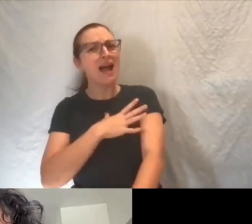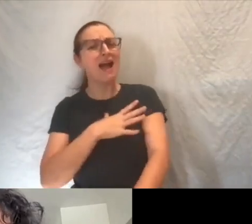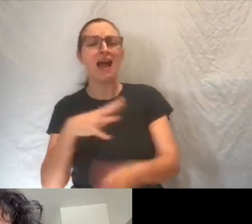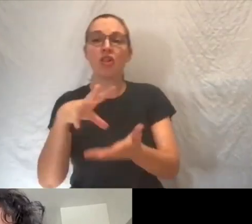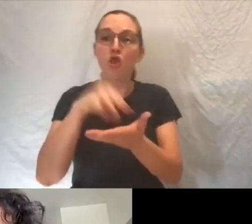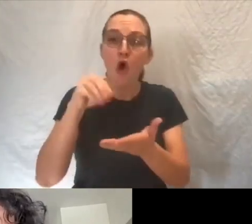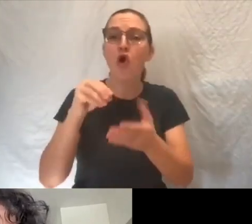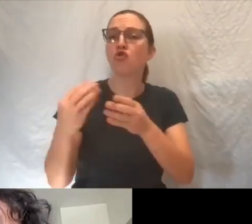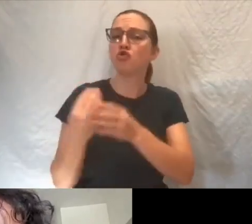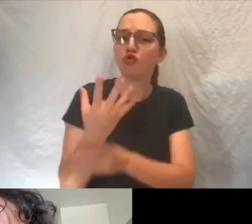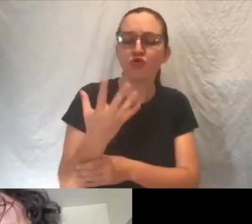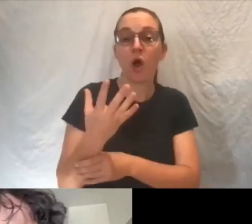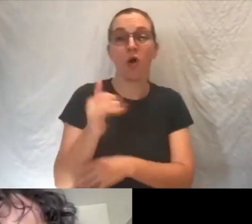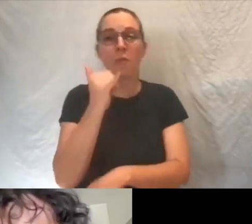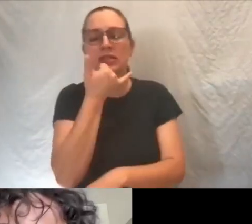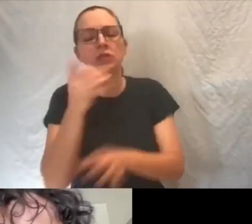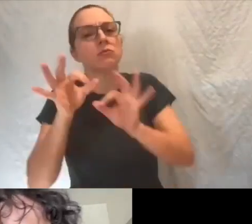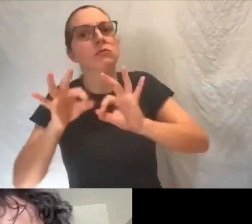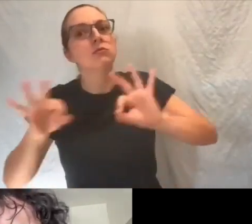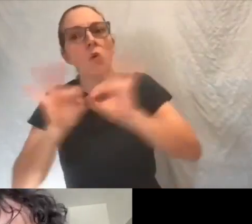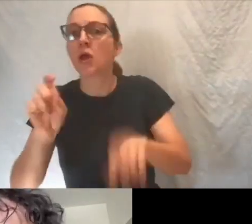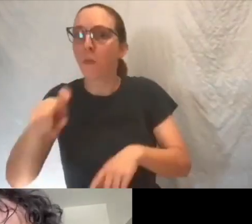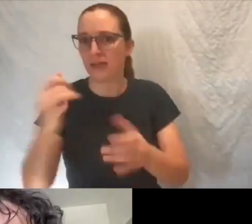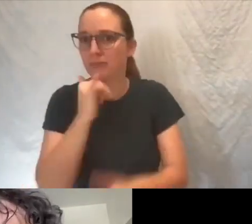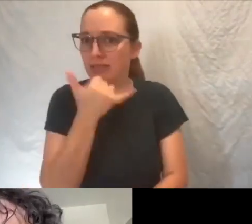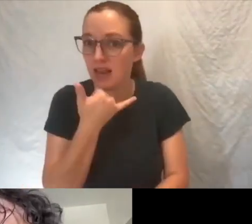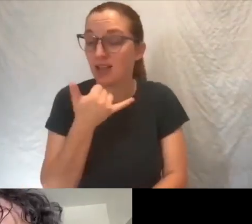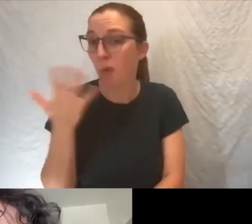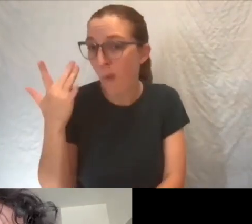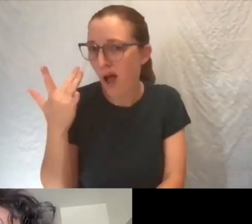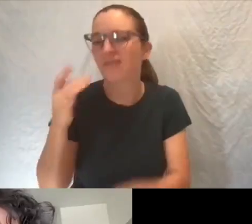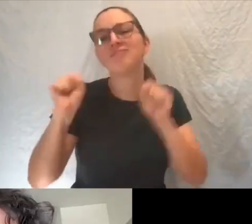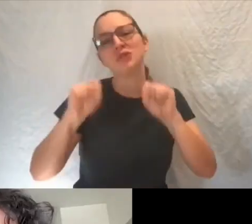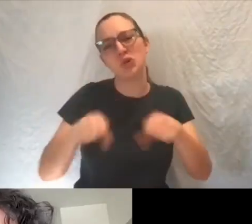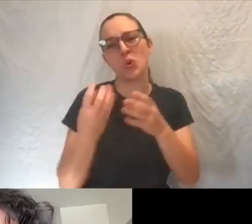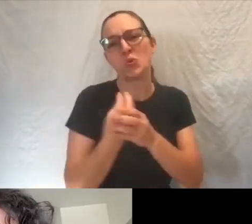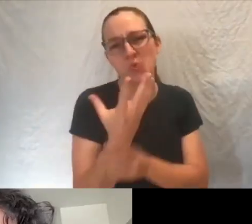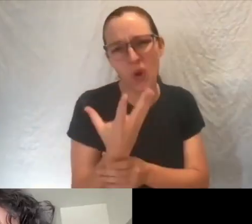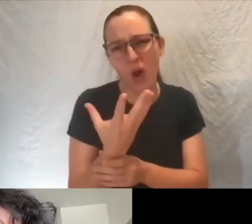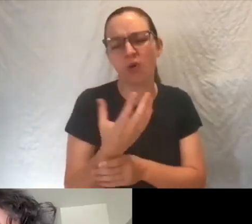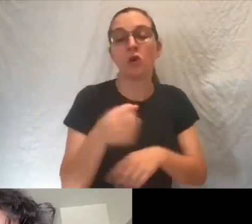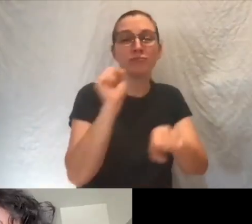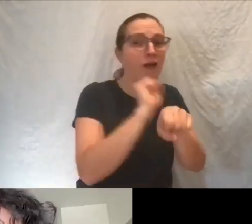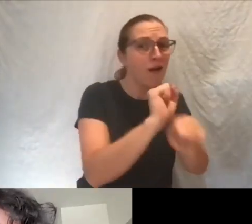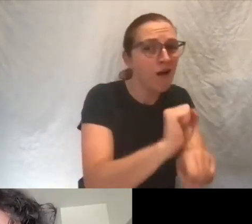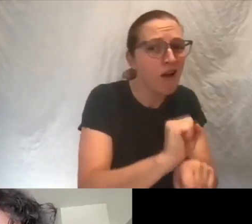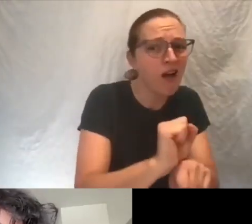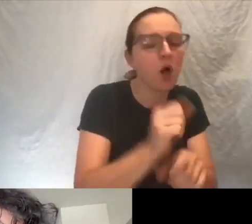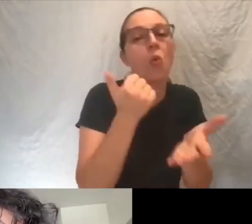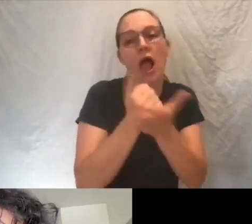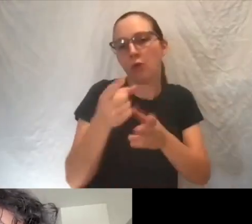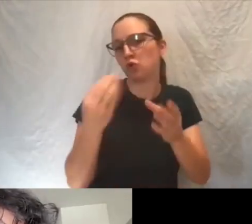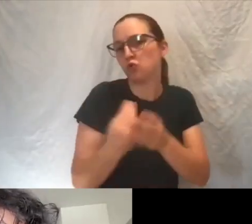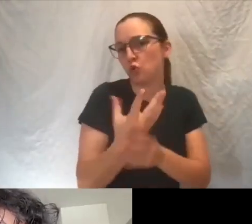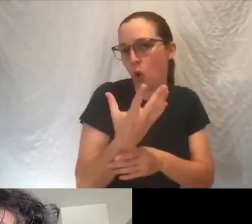are essential into growing. So I think just working on the craft will always help you grow as an artist.